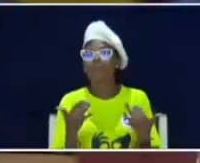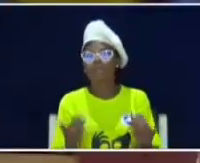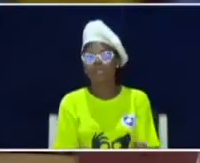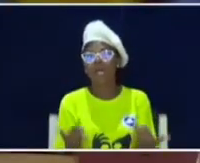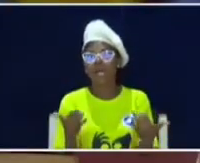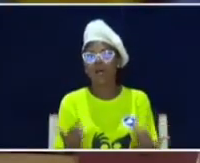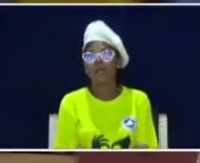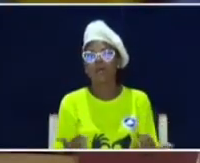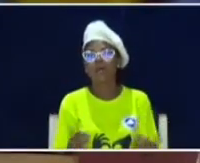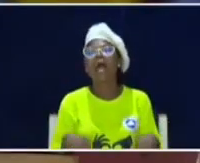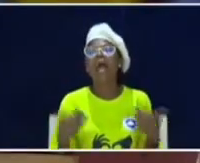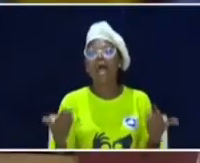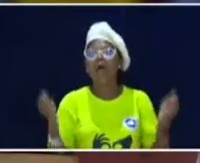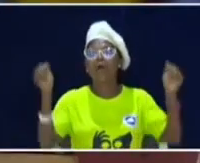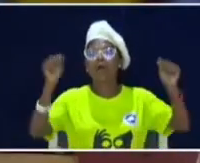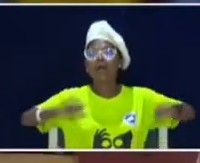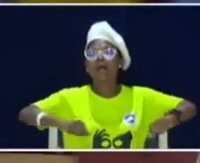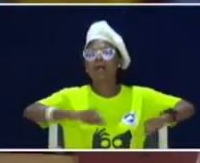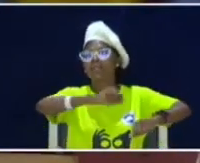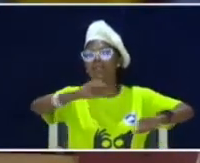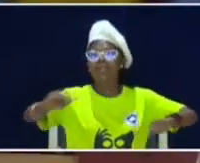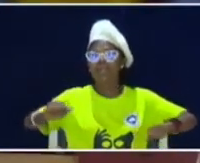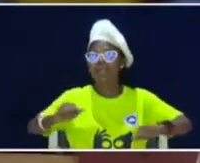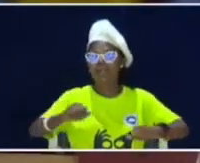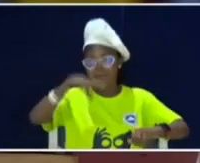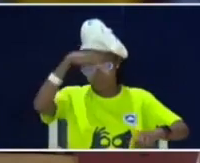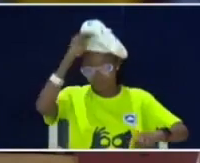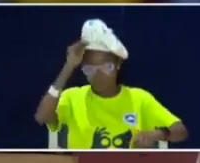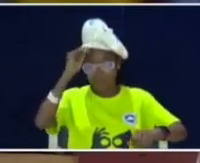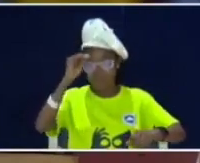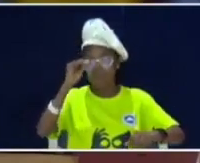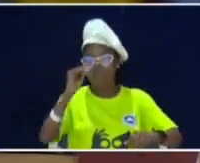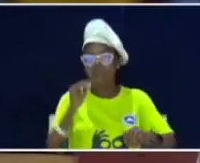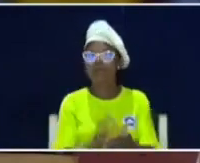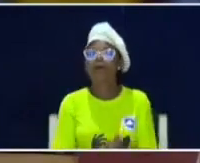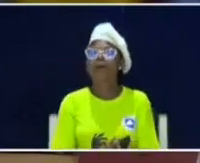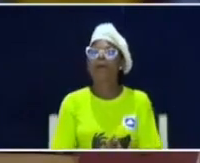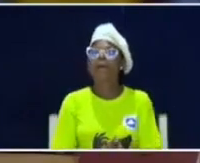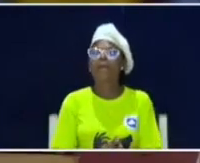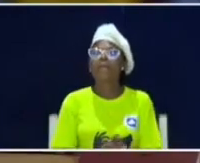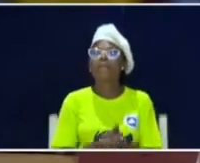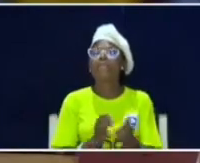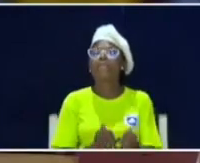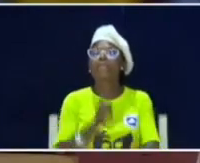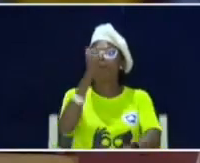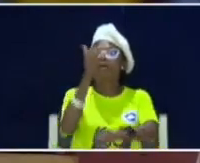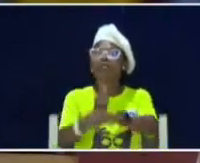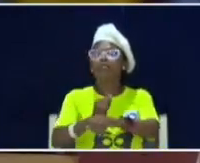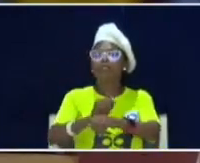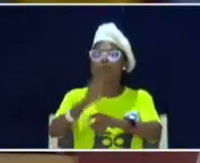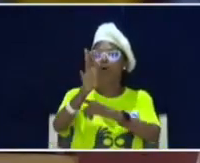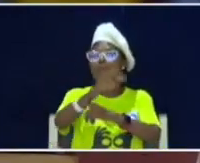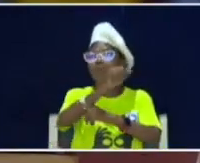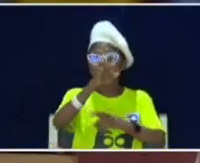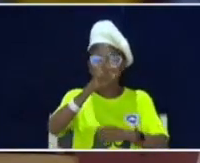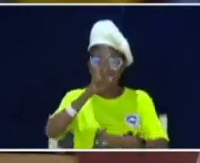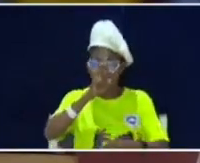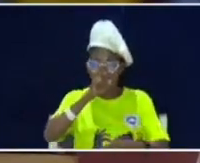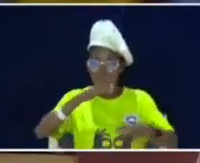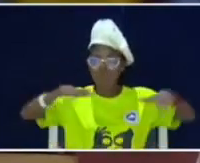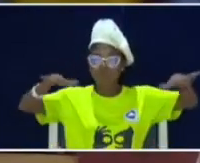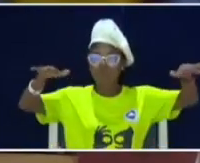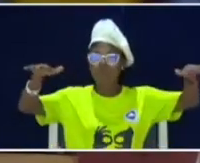how can a man mount on eagle's wings? The first thing is